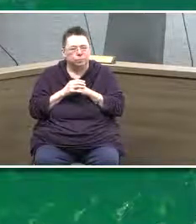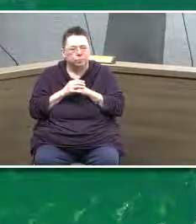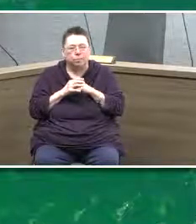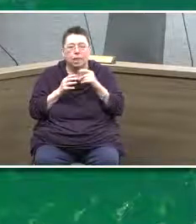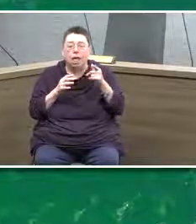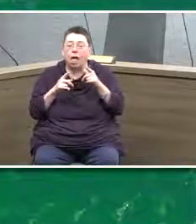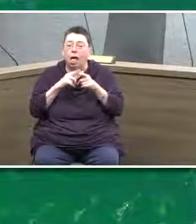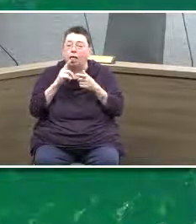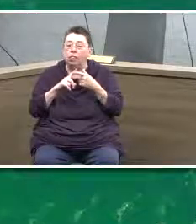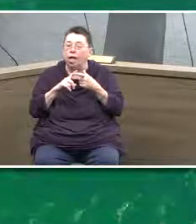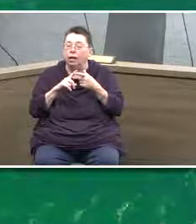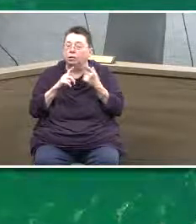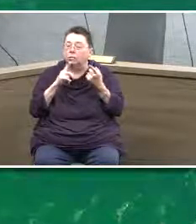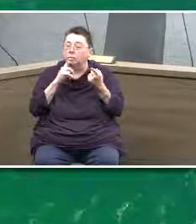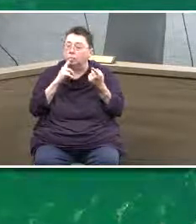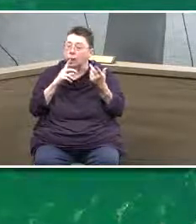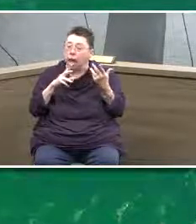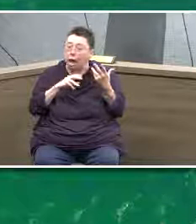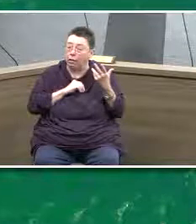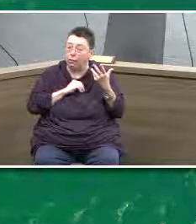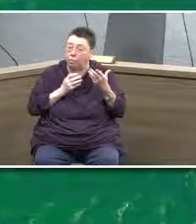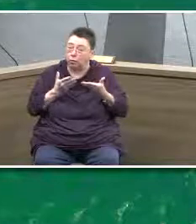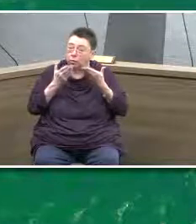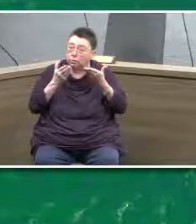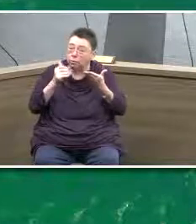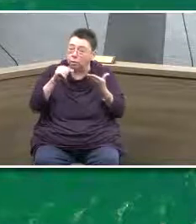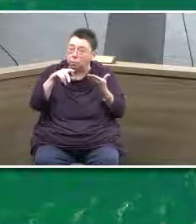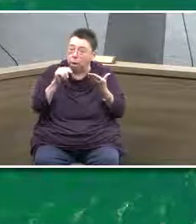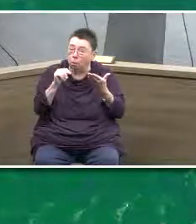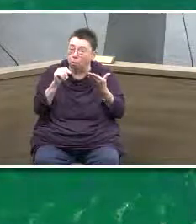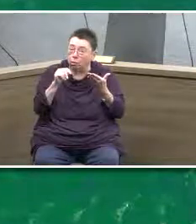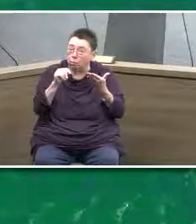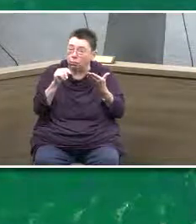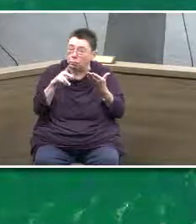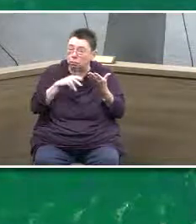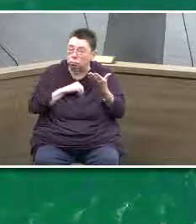And lastly, accepting unit offers.